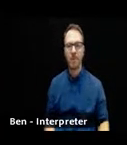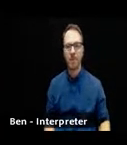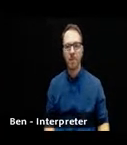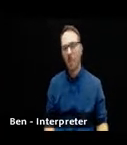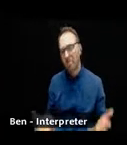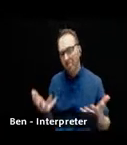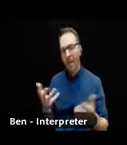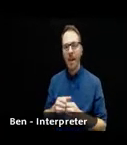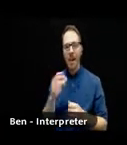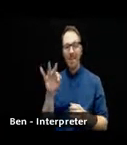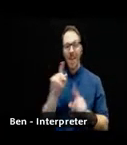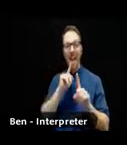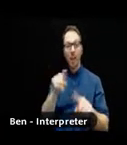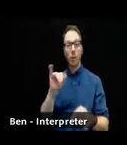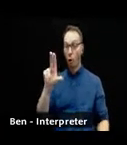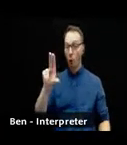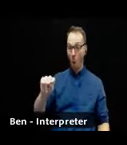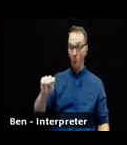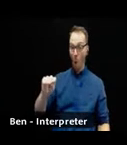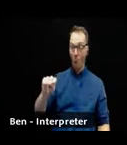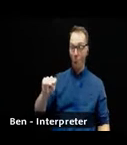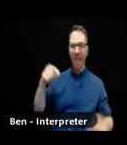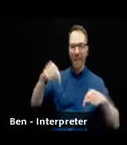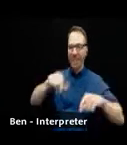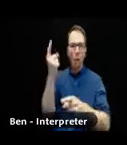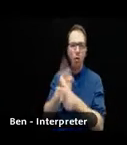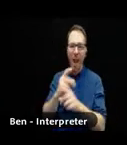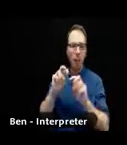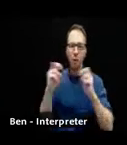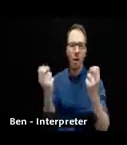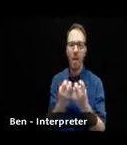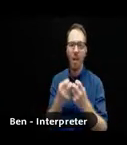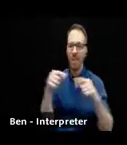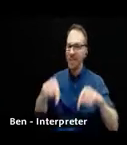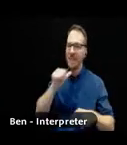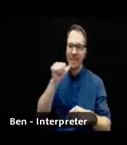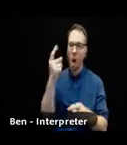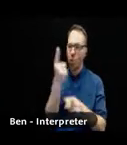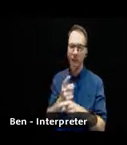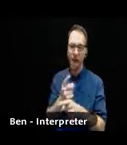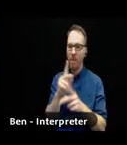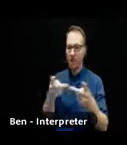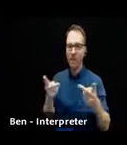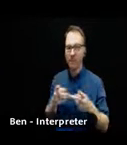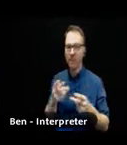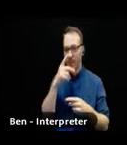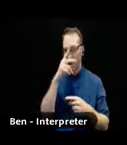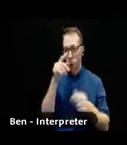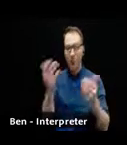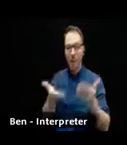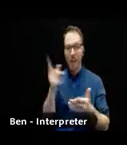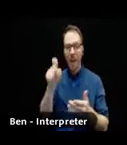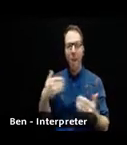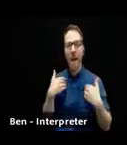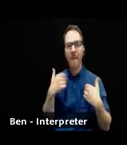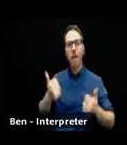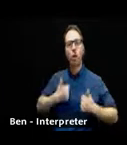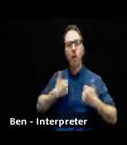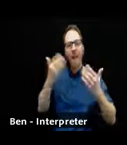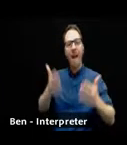And if the answer is no, then this is not the right circle. This is not the right, and you may need to be having a survivor